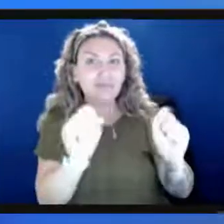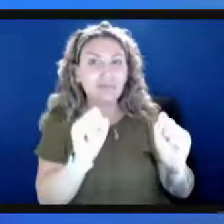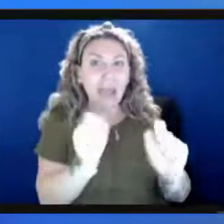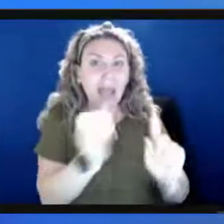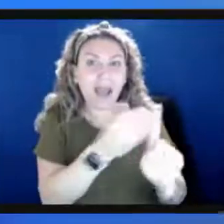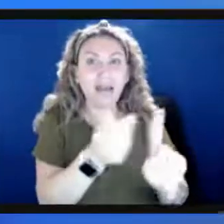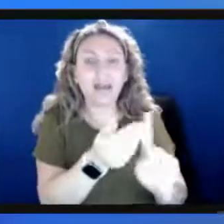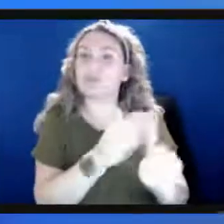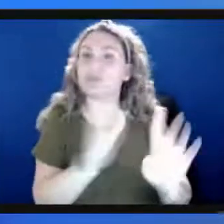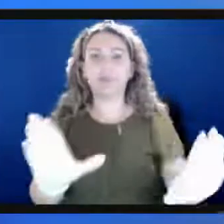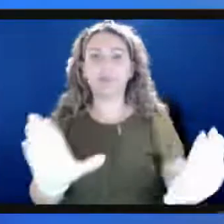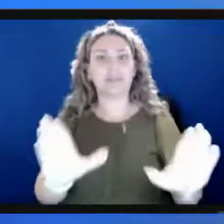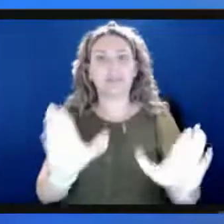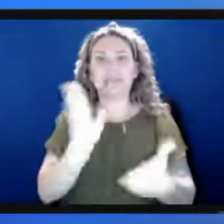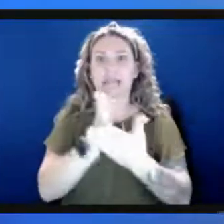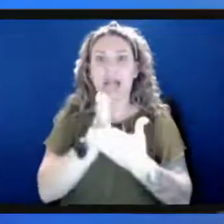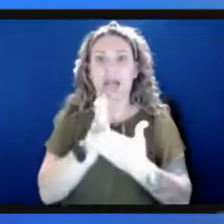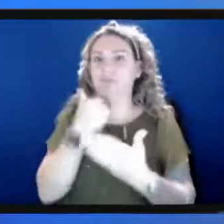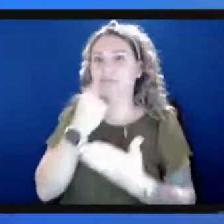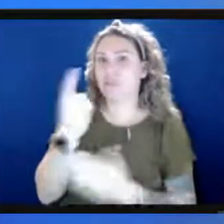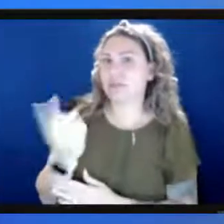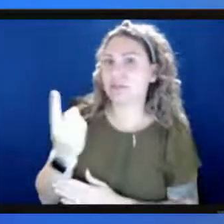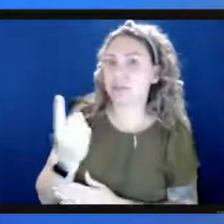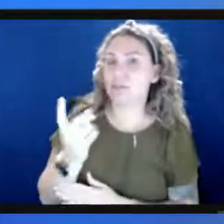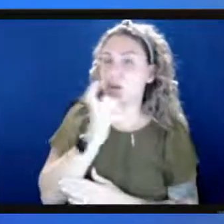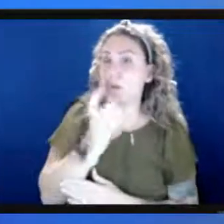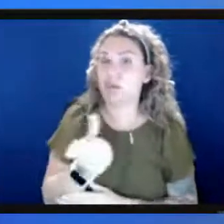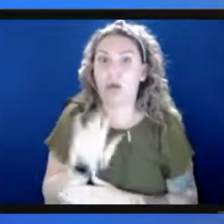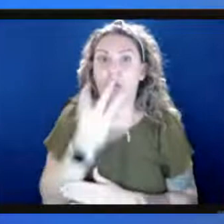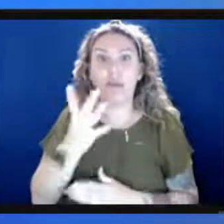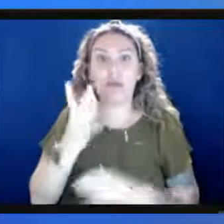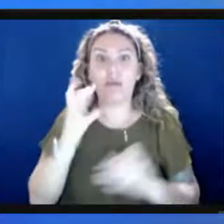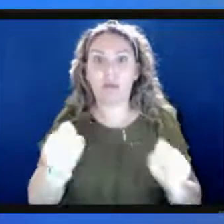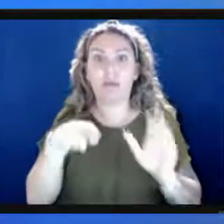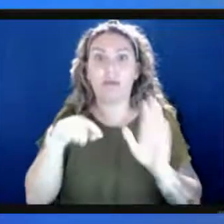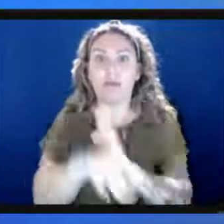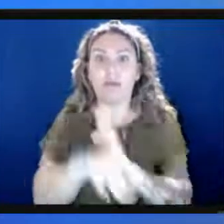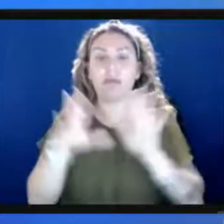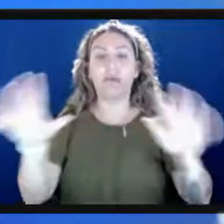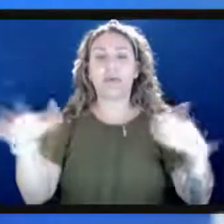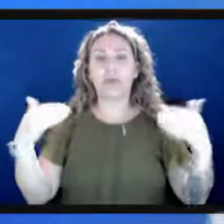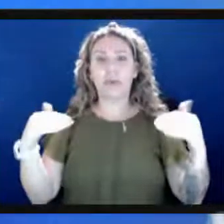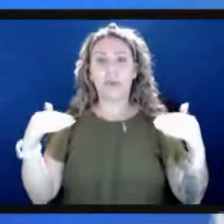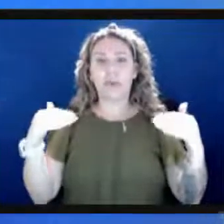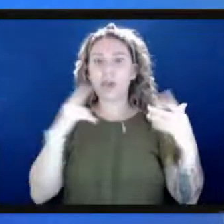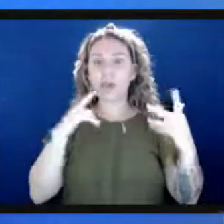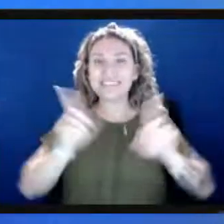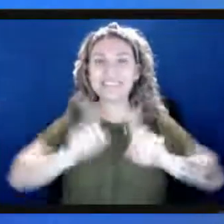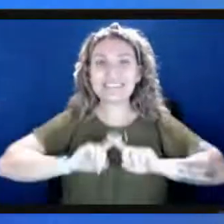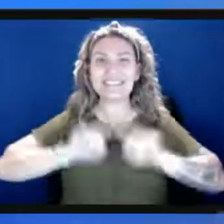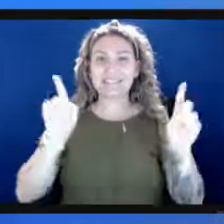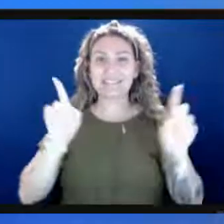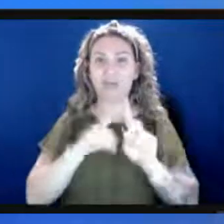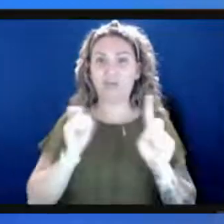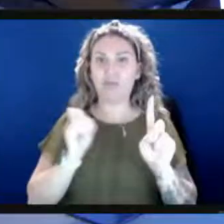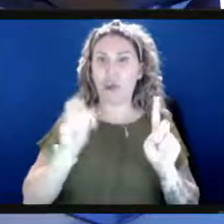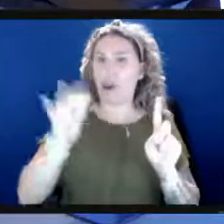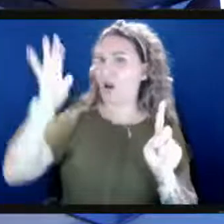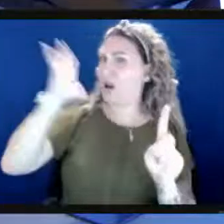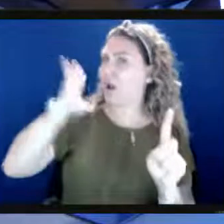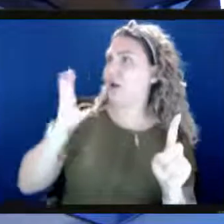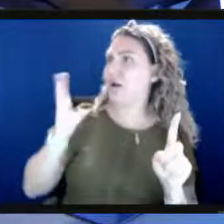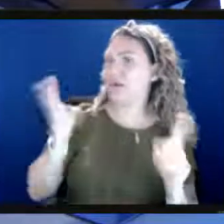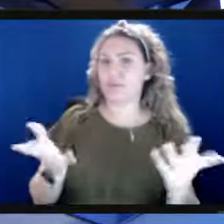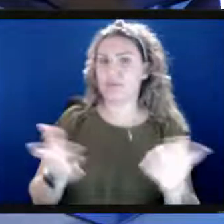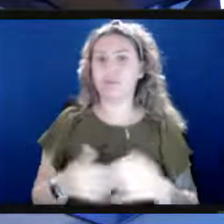Please tell someone and don't take those pills. It's a different ball game now than 10, 20 years ago. And I